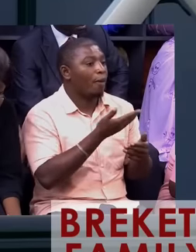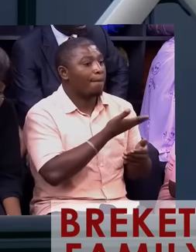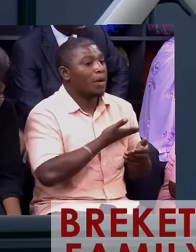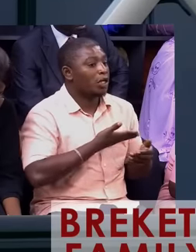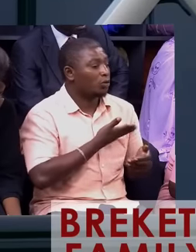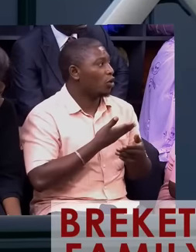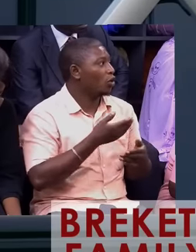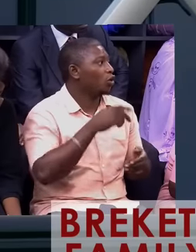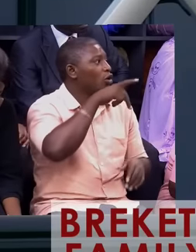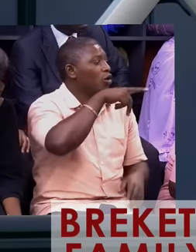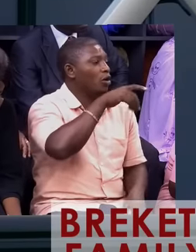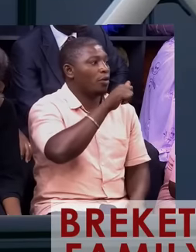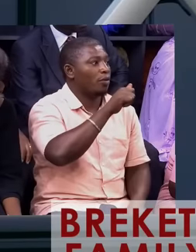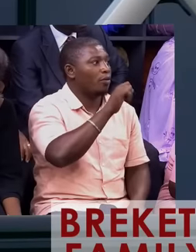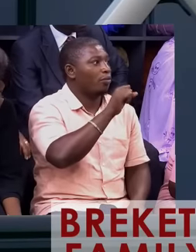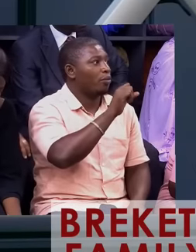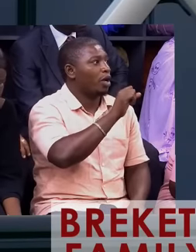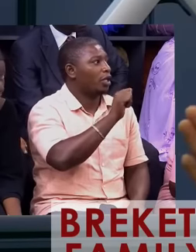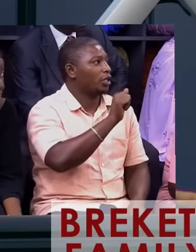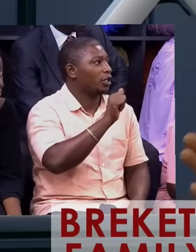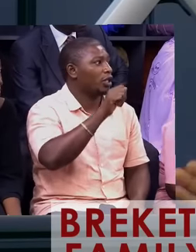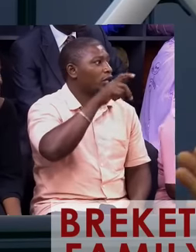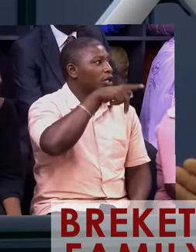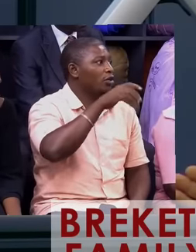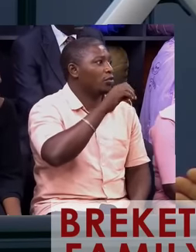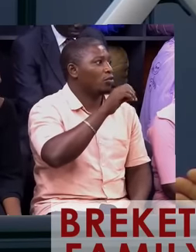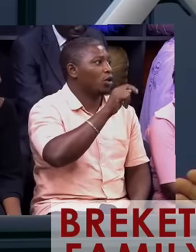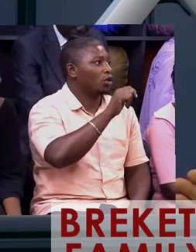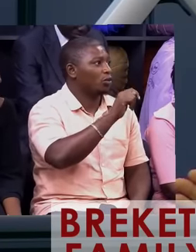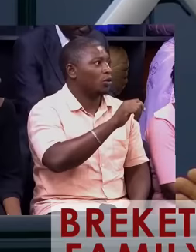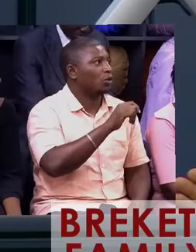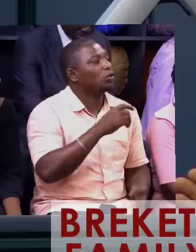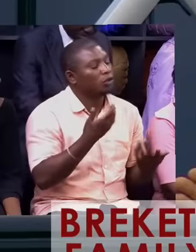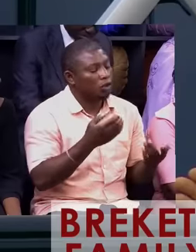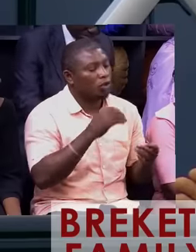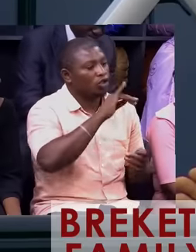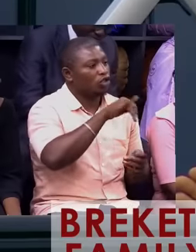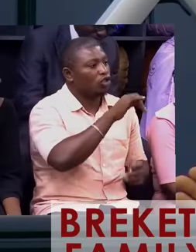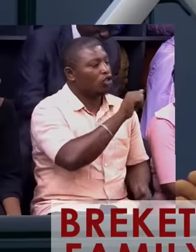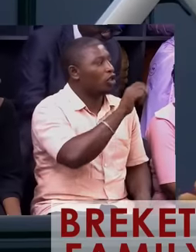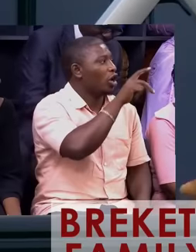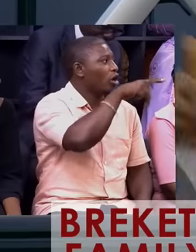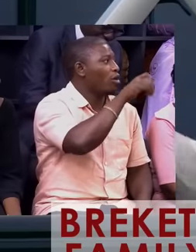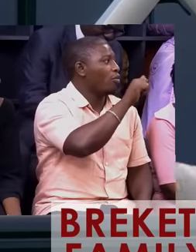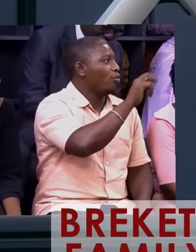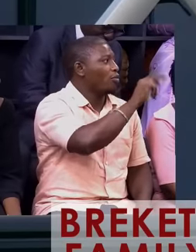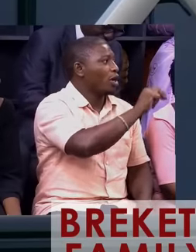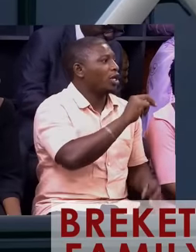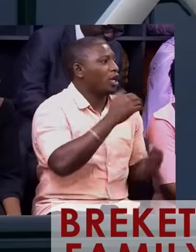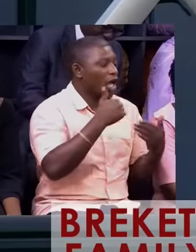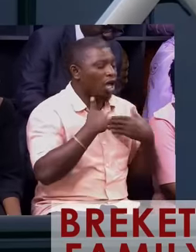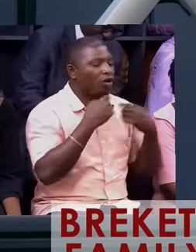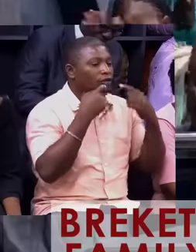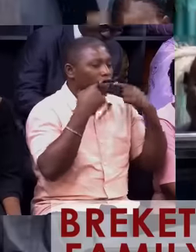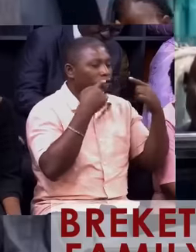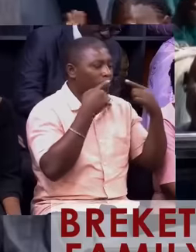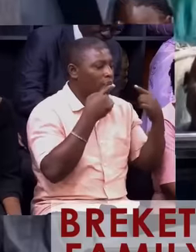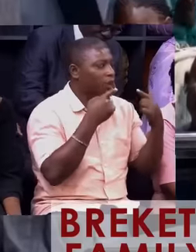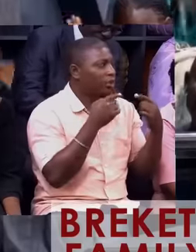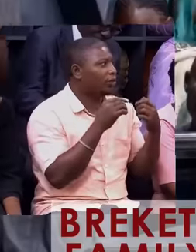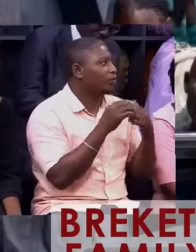won it has been for Japan has not make we appreciate our